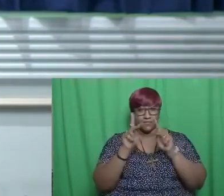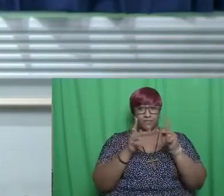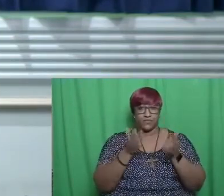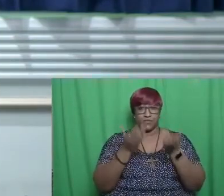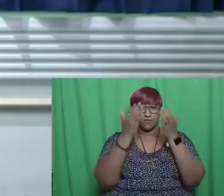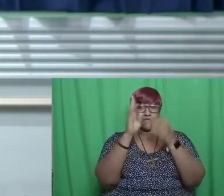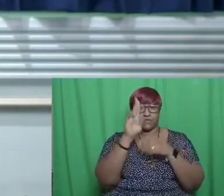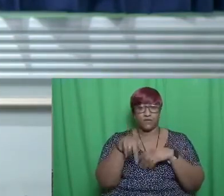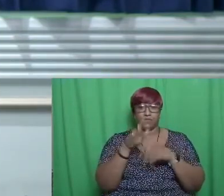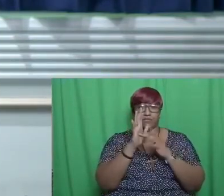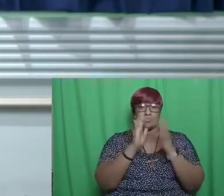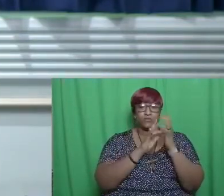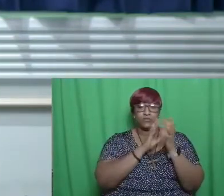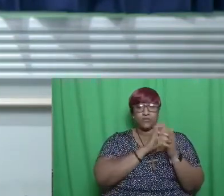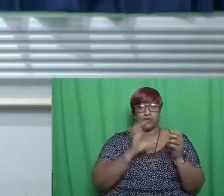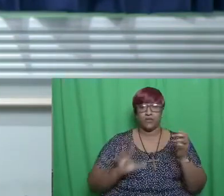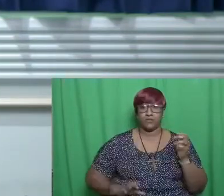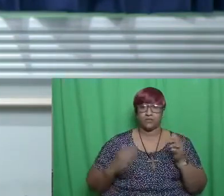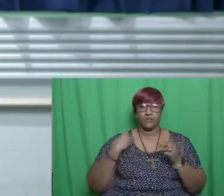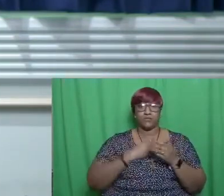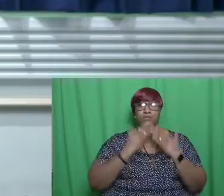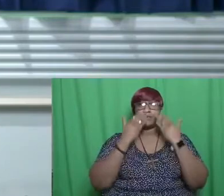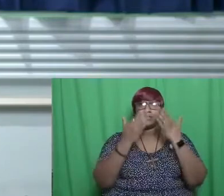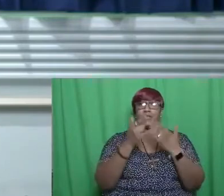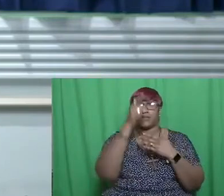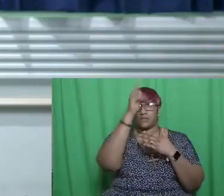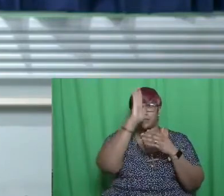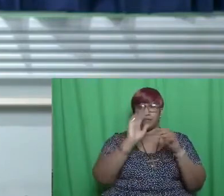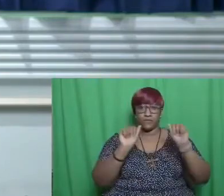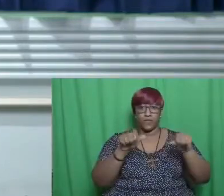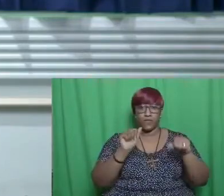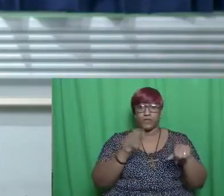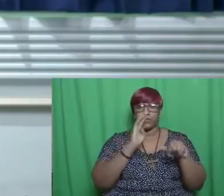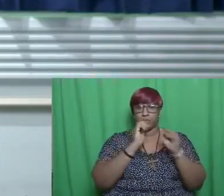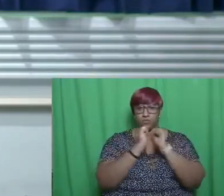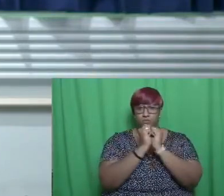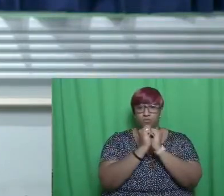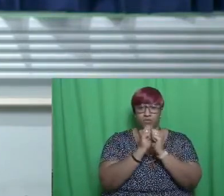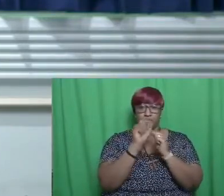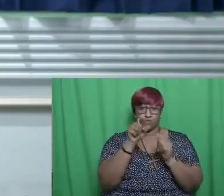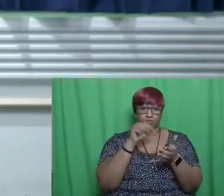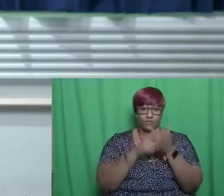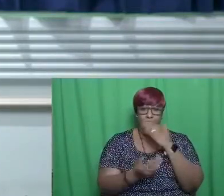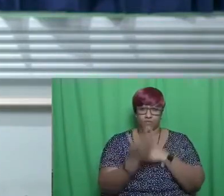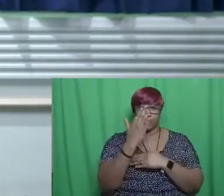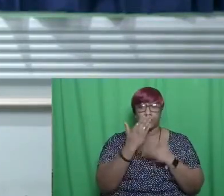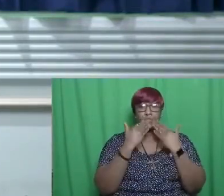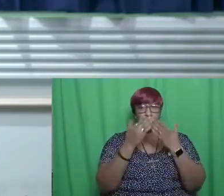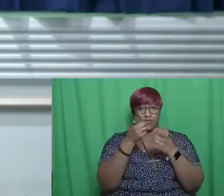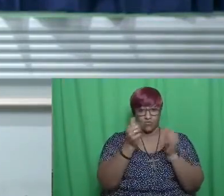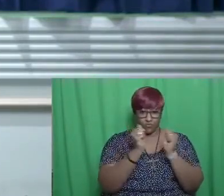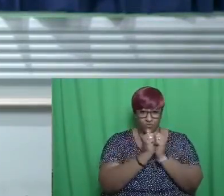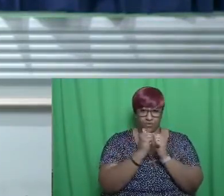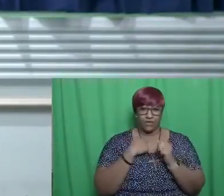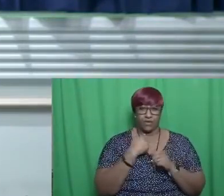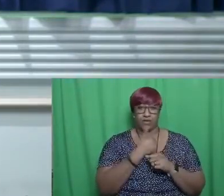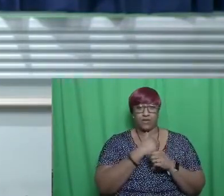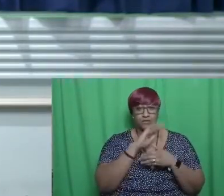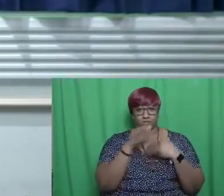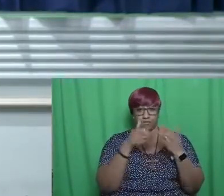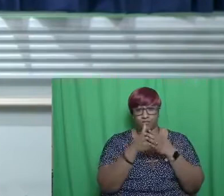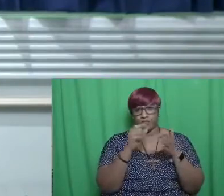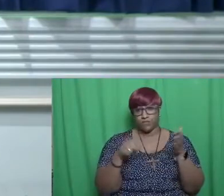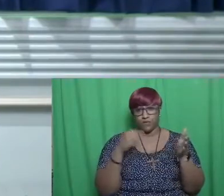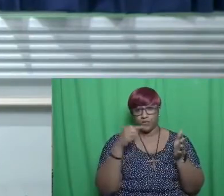up Christ. And we just thank God for being able to be here with you this morning. Thank you for being with us and all those